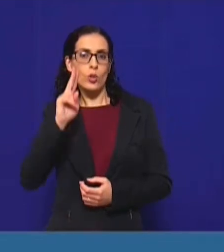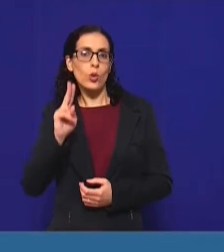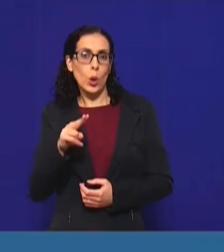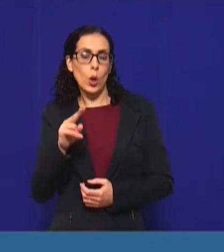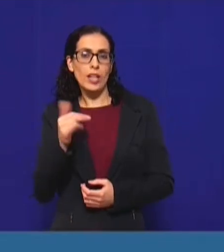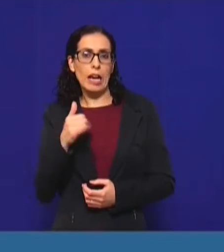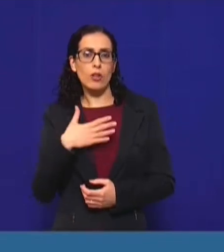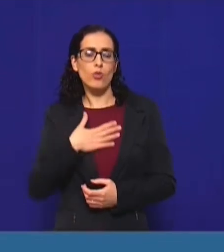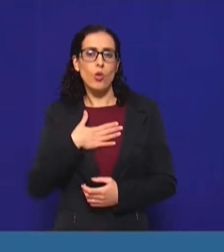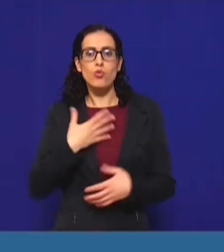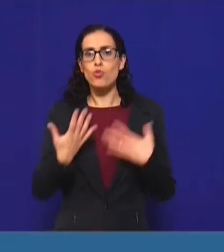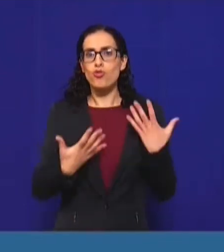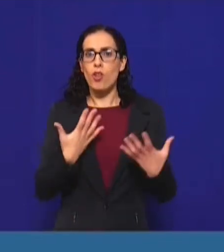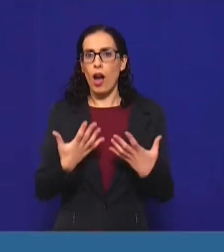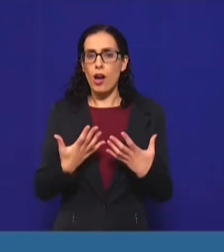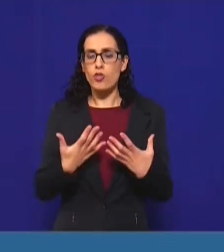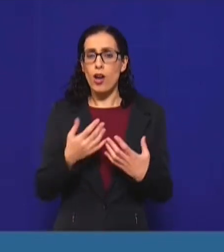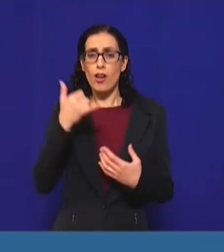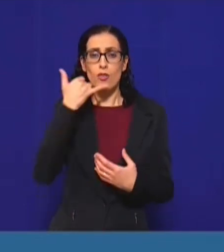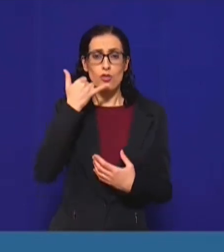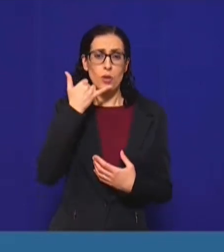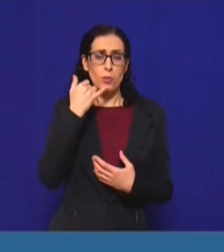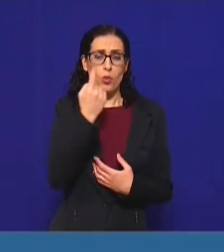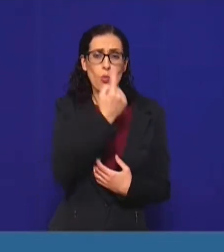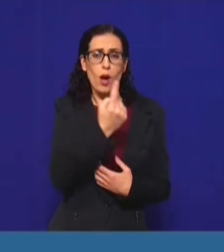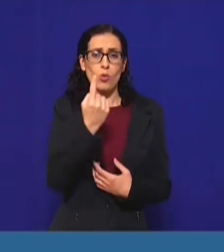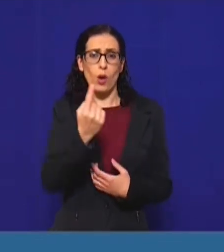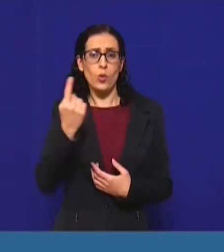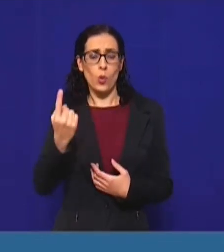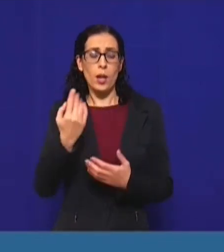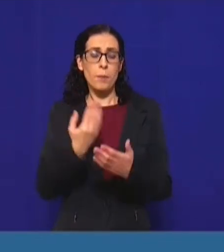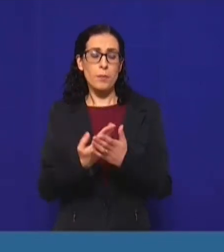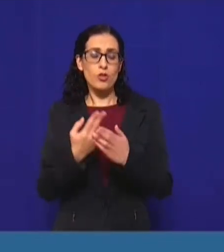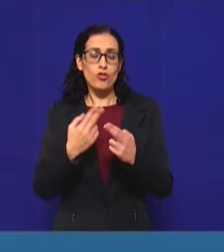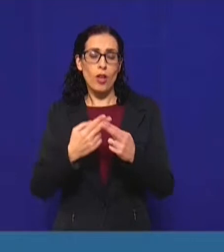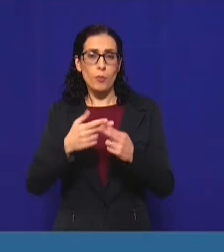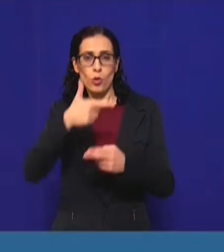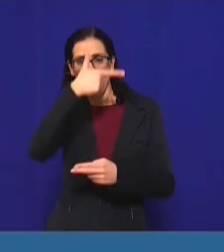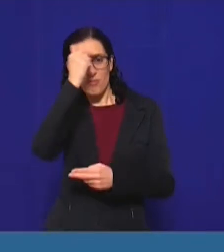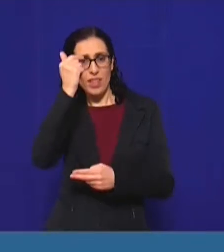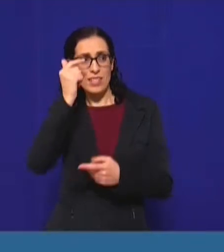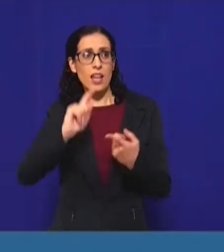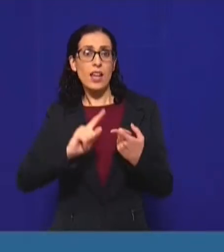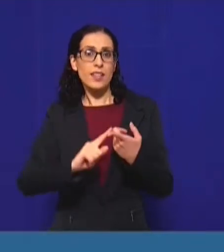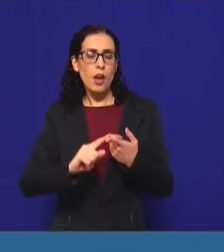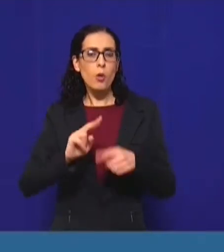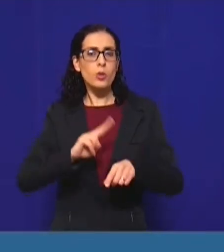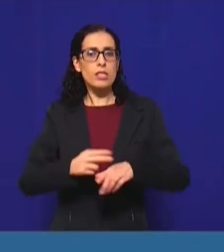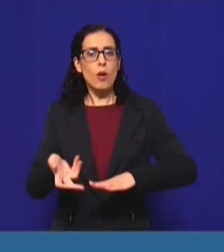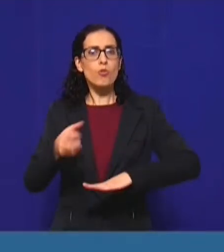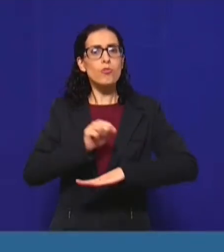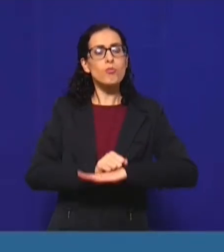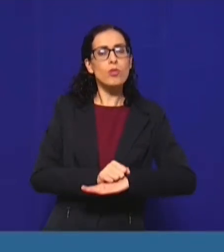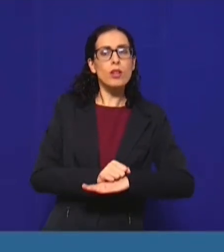xi sintomi ċemplunna fuq il-111 ħalli nkun nistgħu nagħmlulkom it-test inkella ibbukkjaw fuq